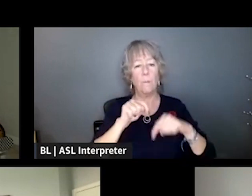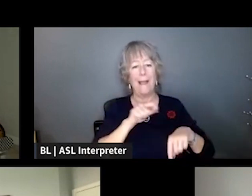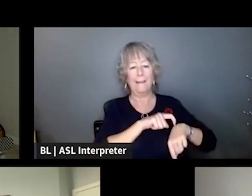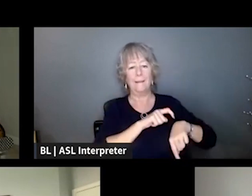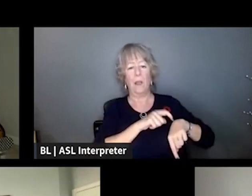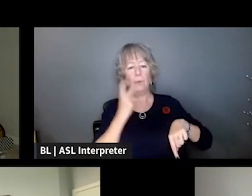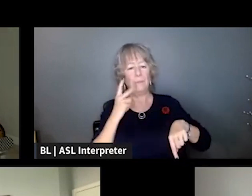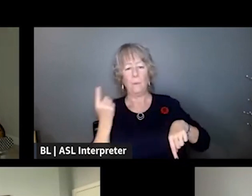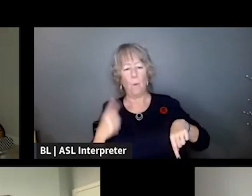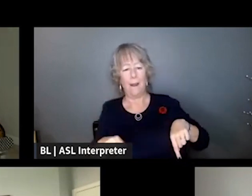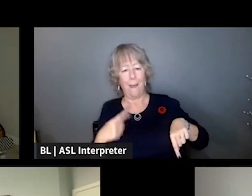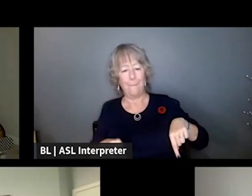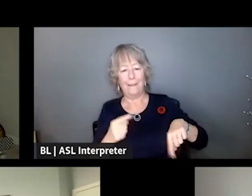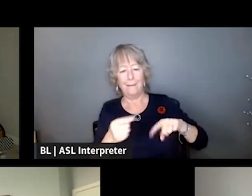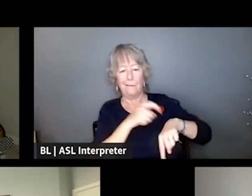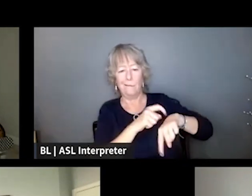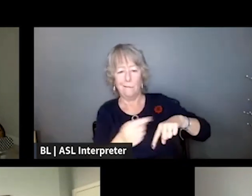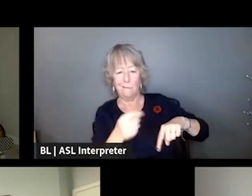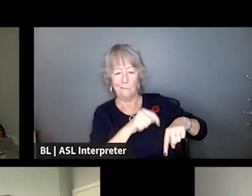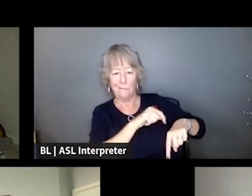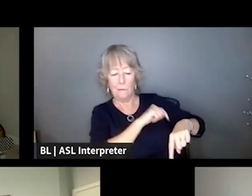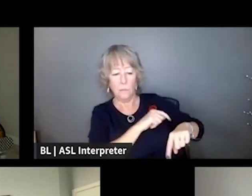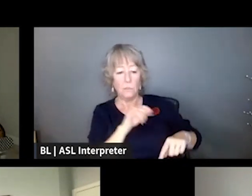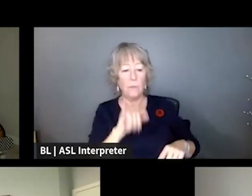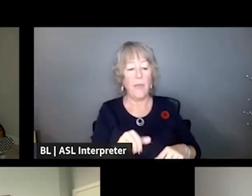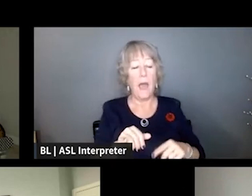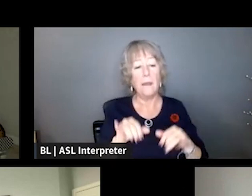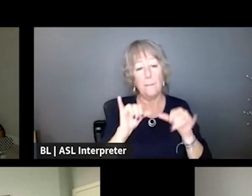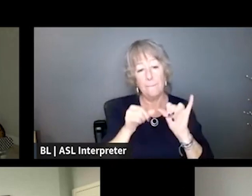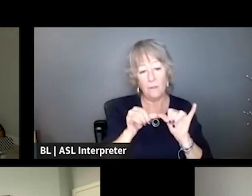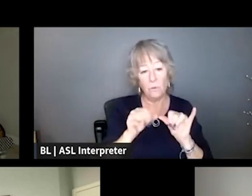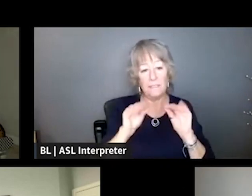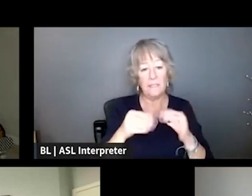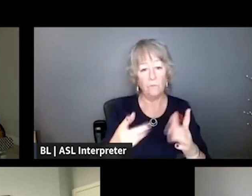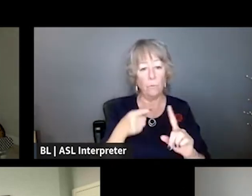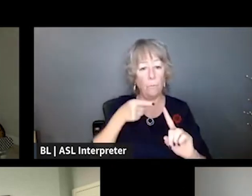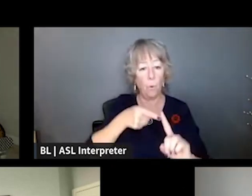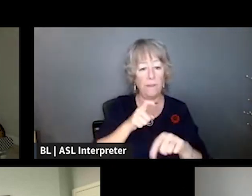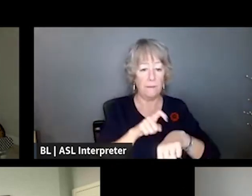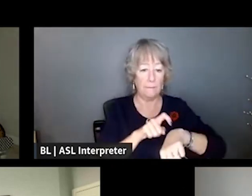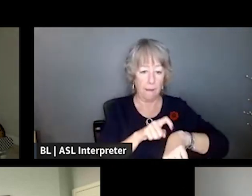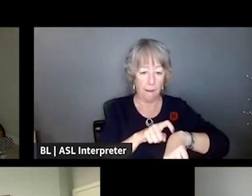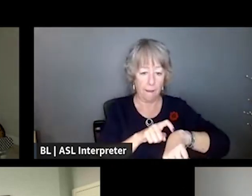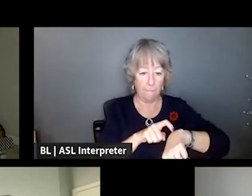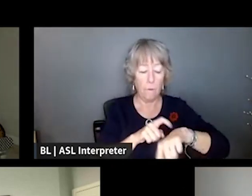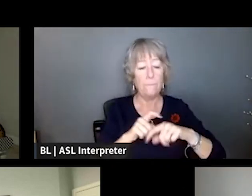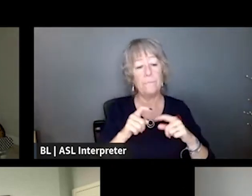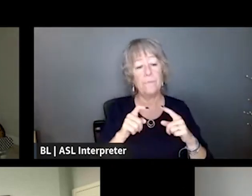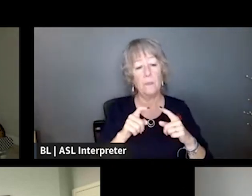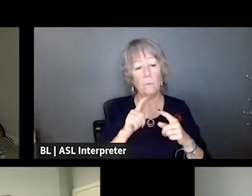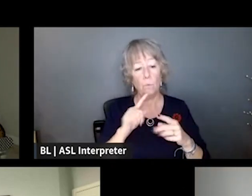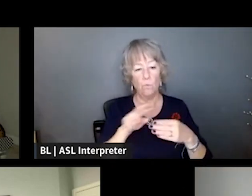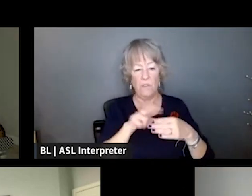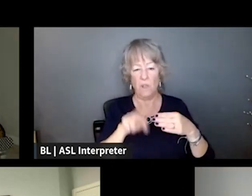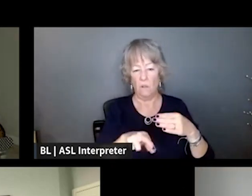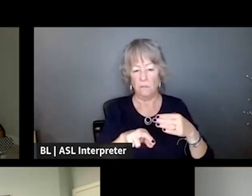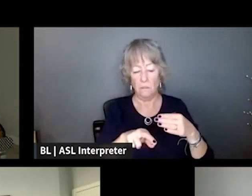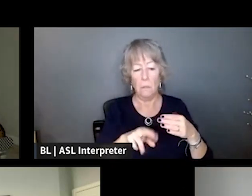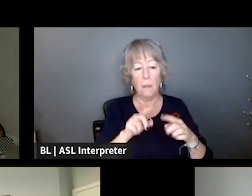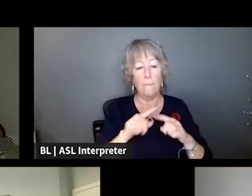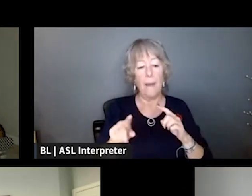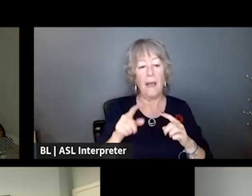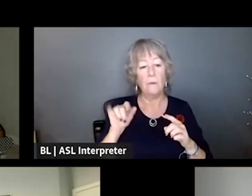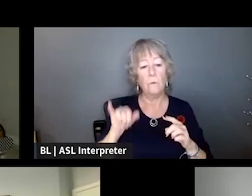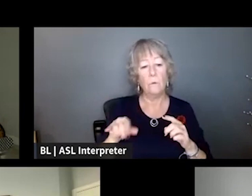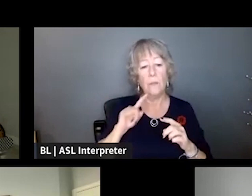what has happened, right? So metrics gives you point in time sort of, results, but logs will